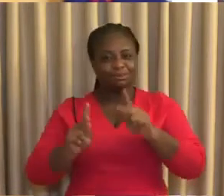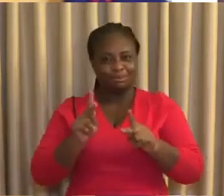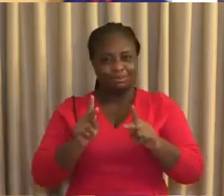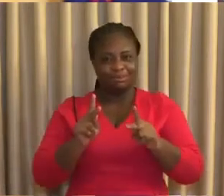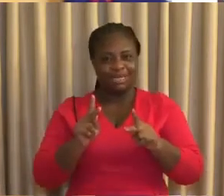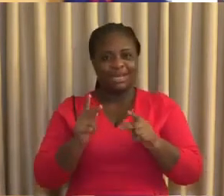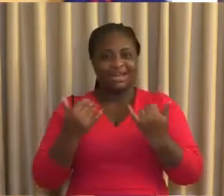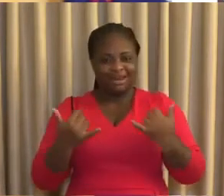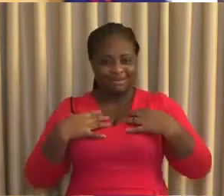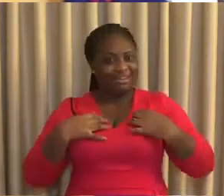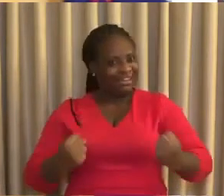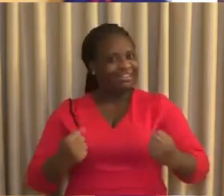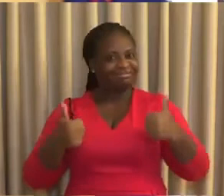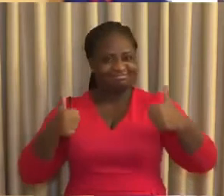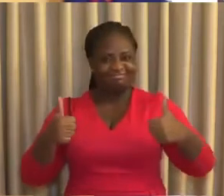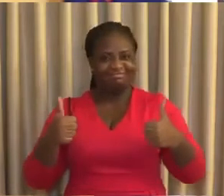made full recoveries.